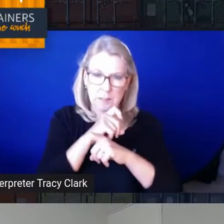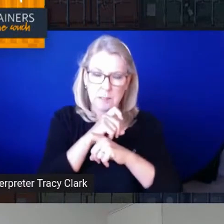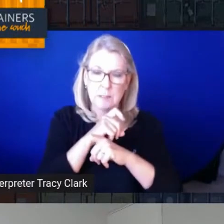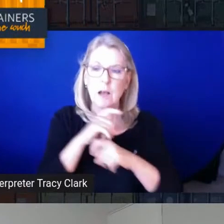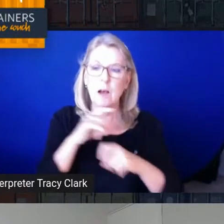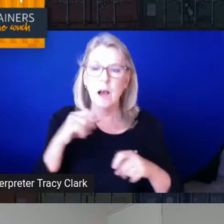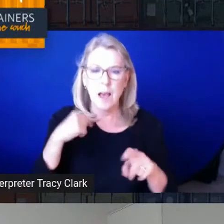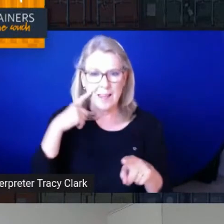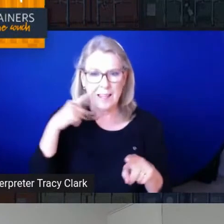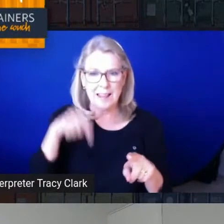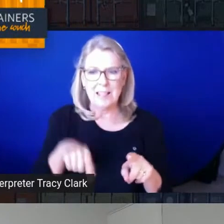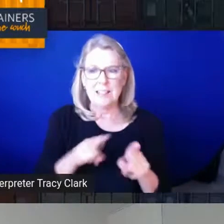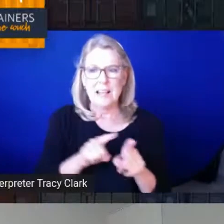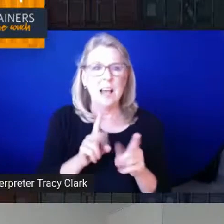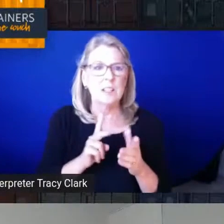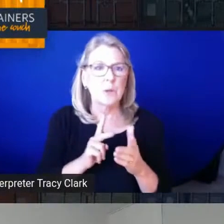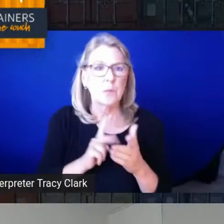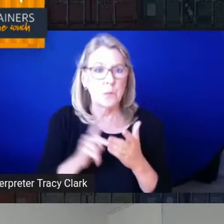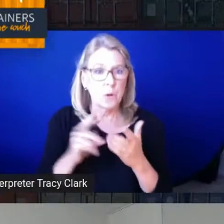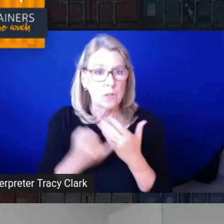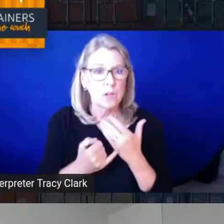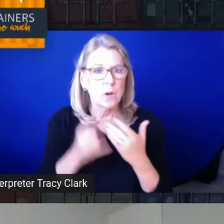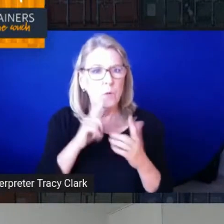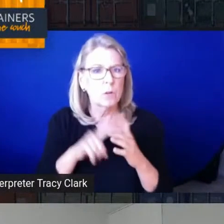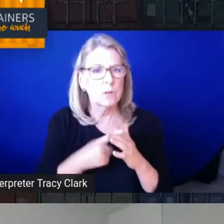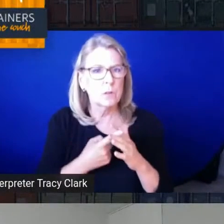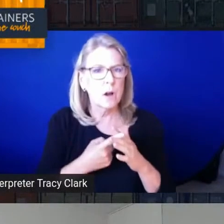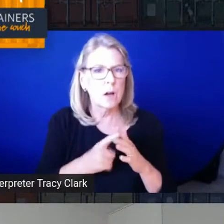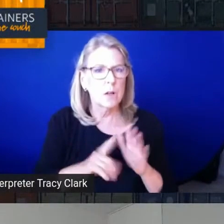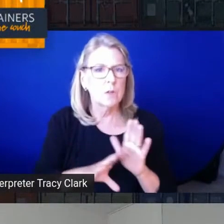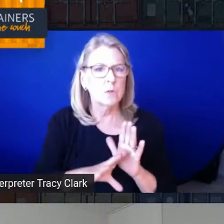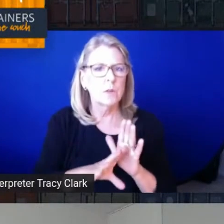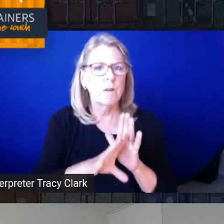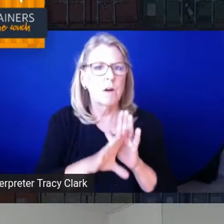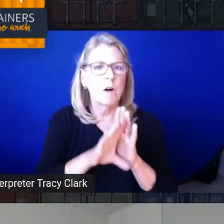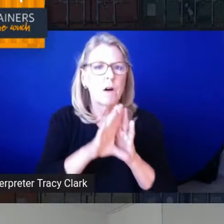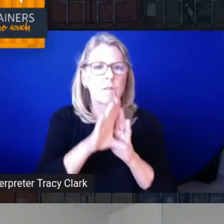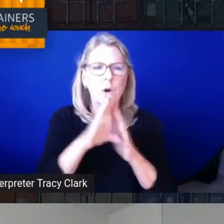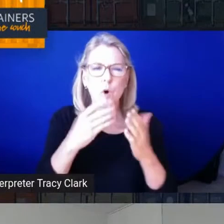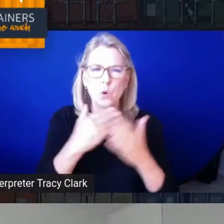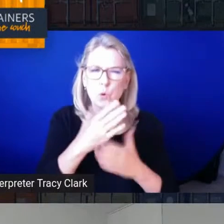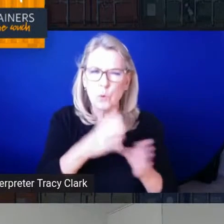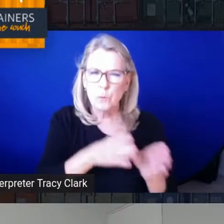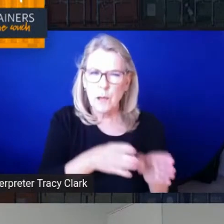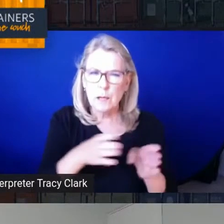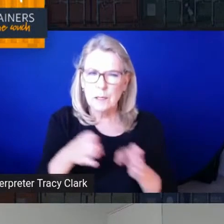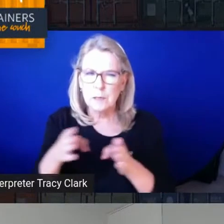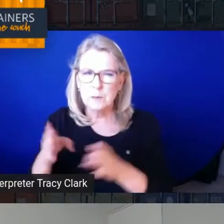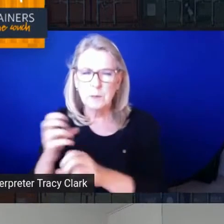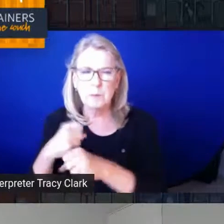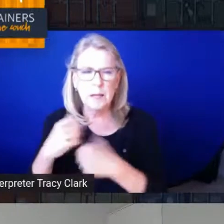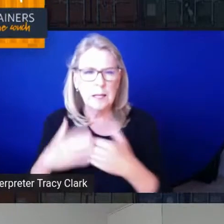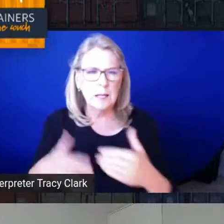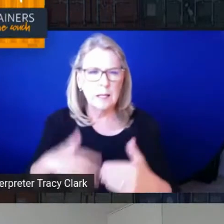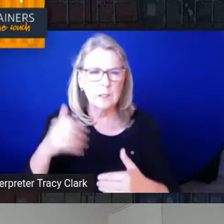new mechanisms, right, to make it easier for organizations to handle this level of complexity.